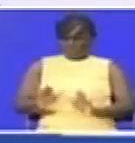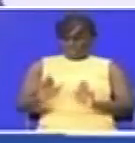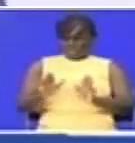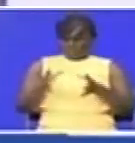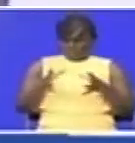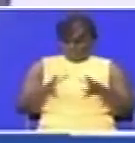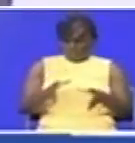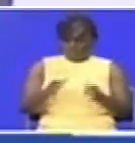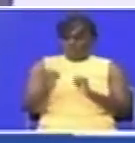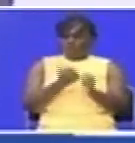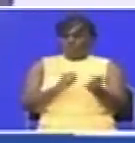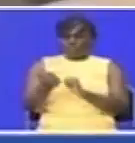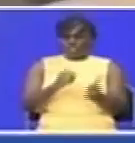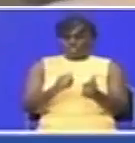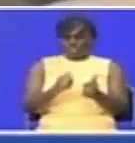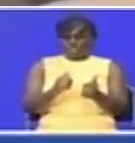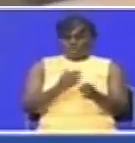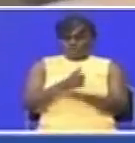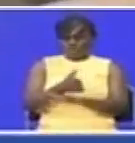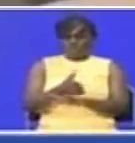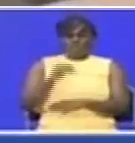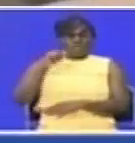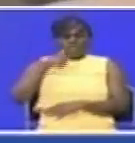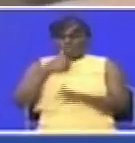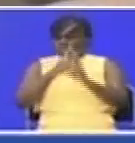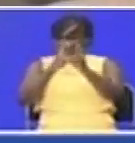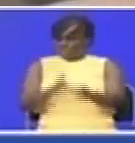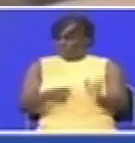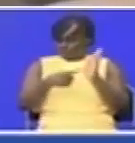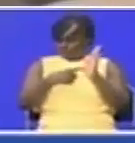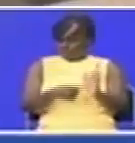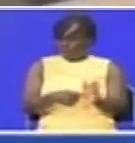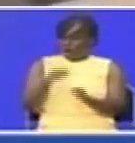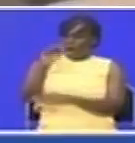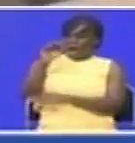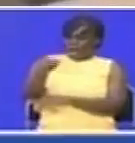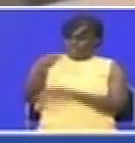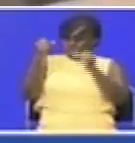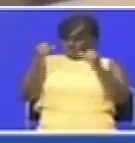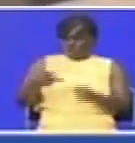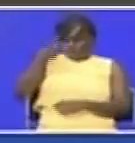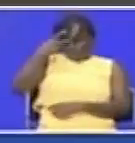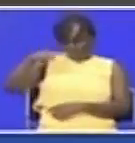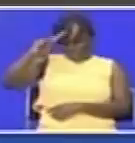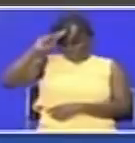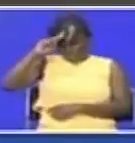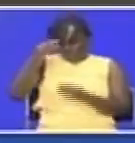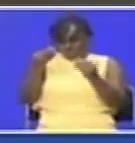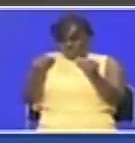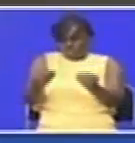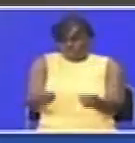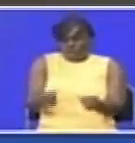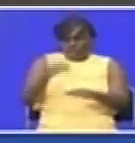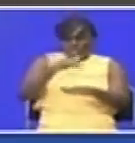reinforce competitiveness across the continent. A newly released report is calling for a stronger policy response to counter